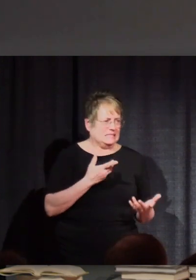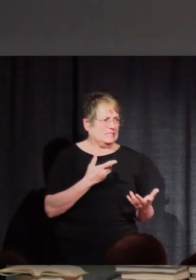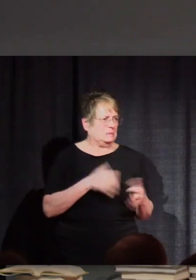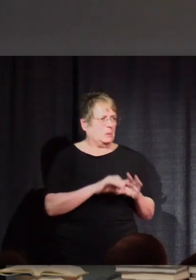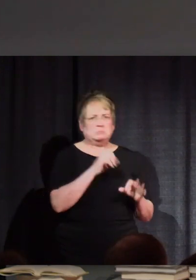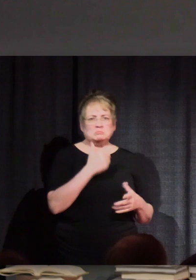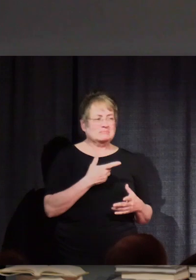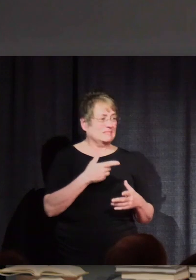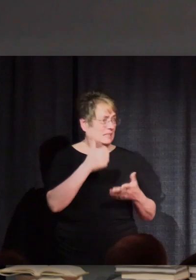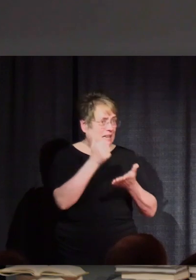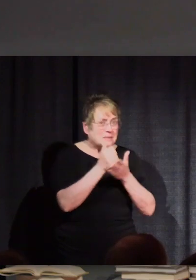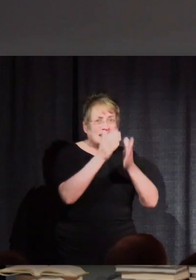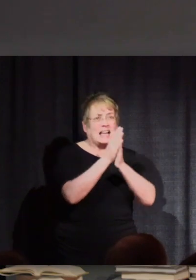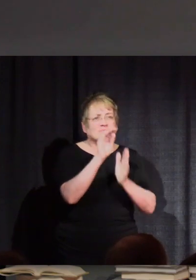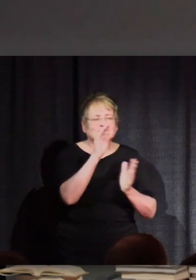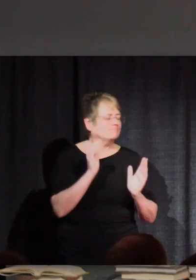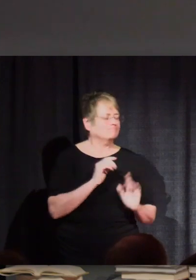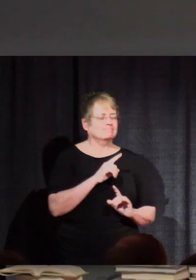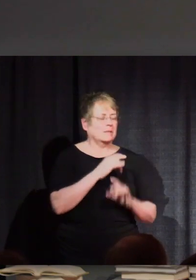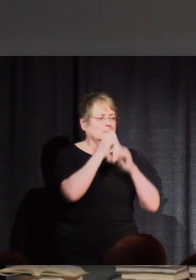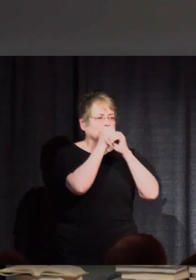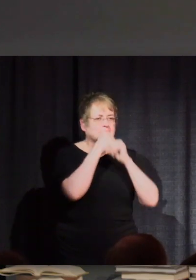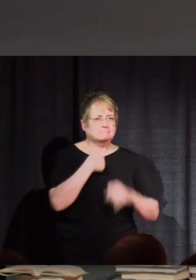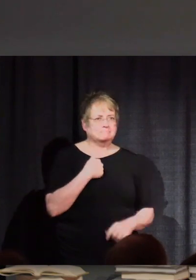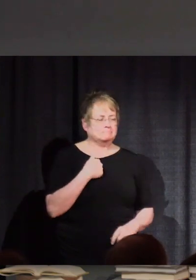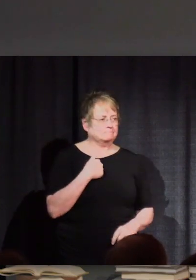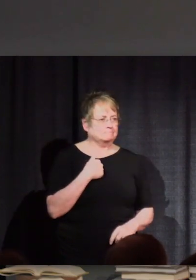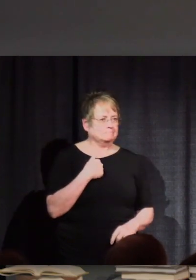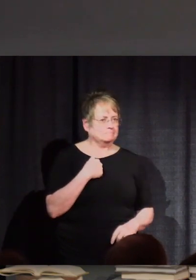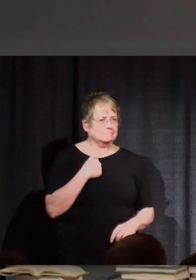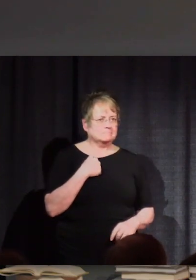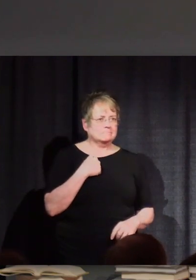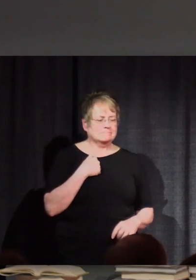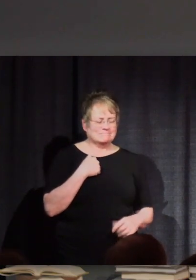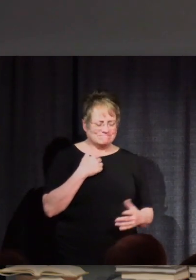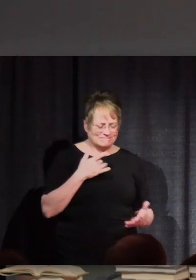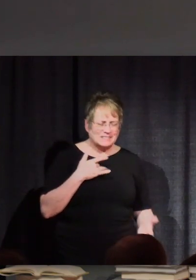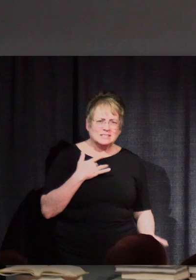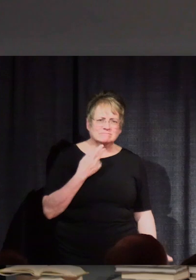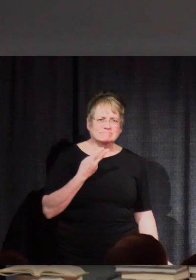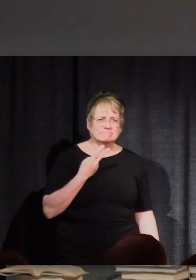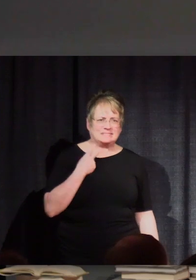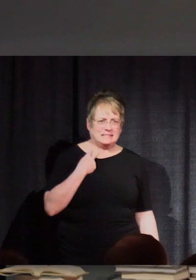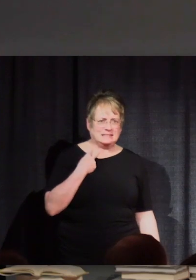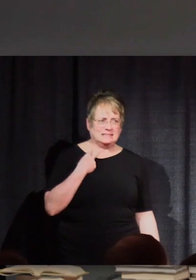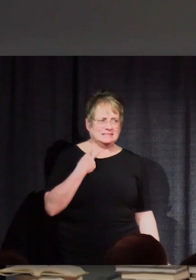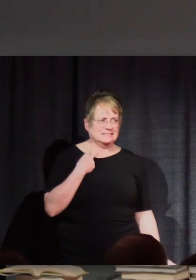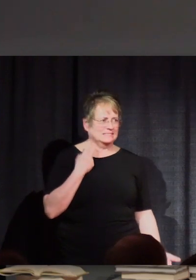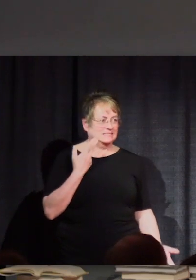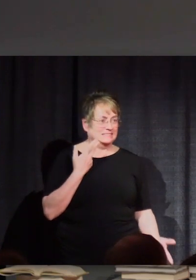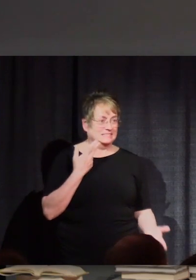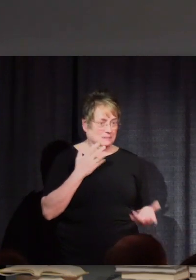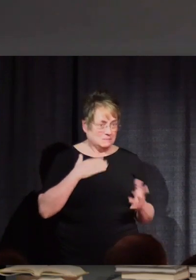help. I didn't let anybody in. I felt stuck, and it wasn't getting any